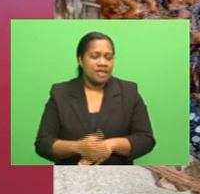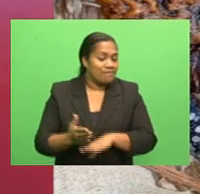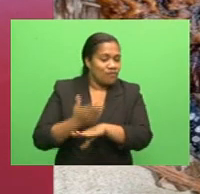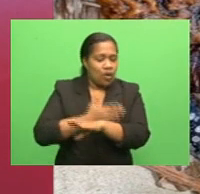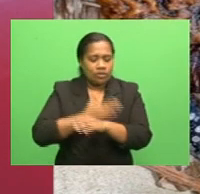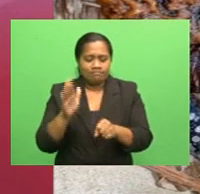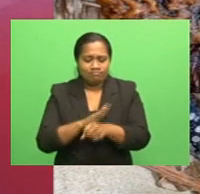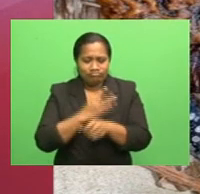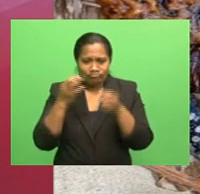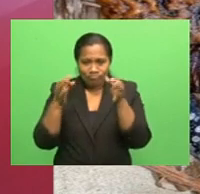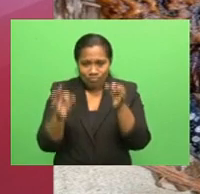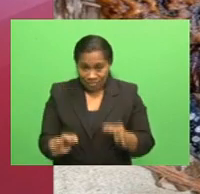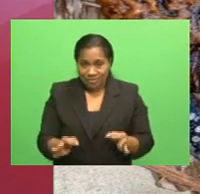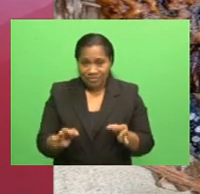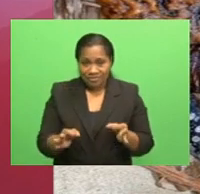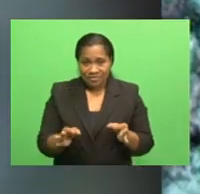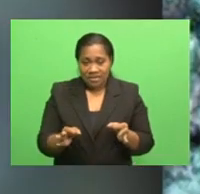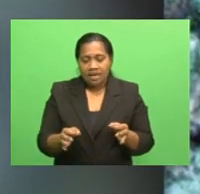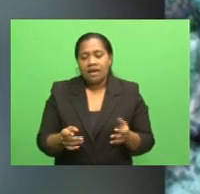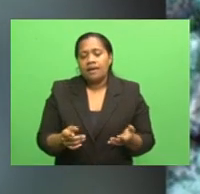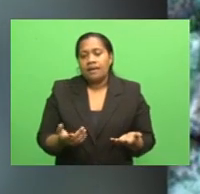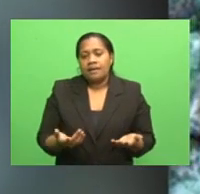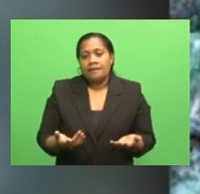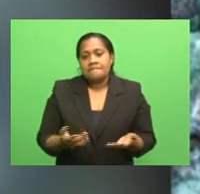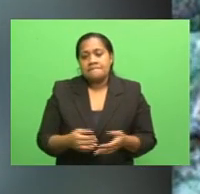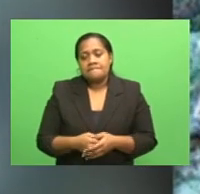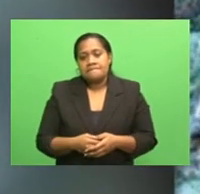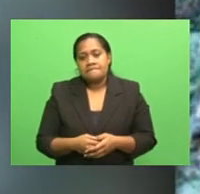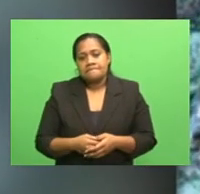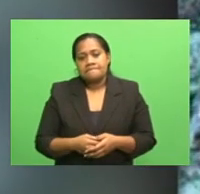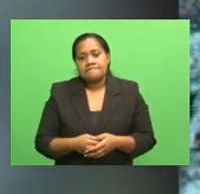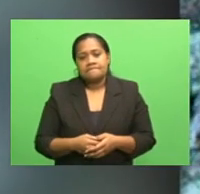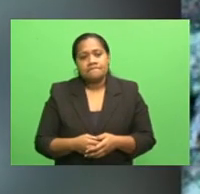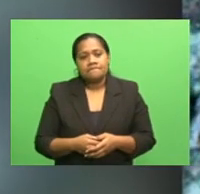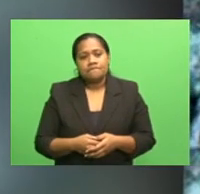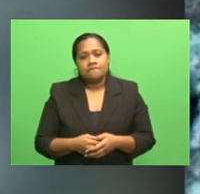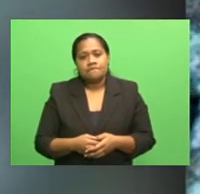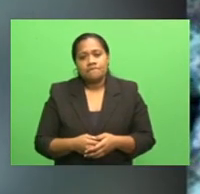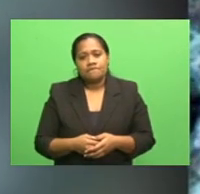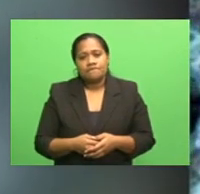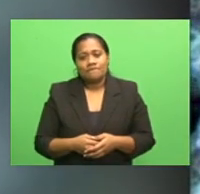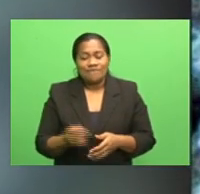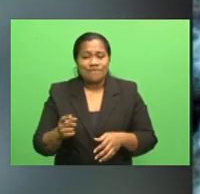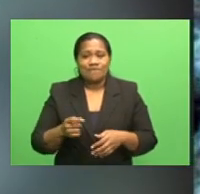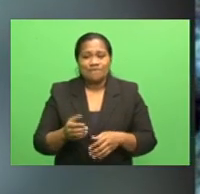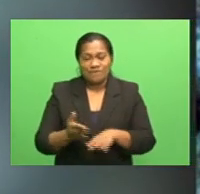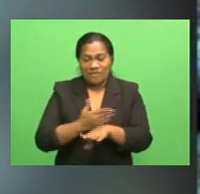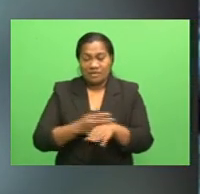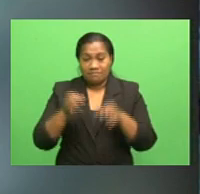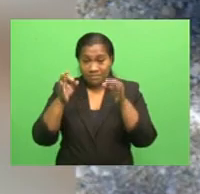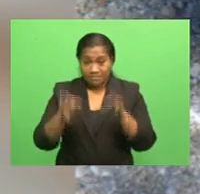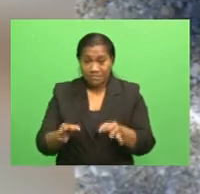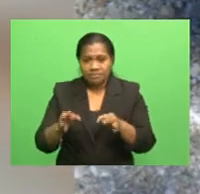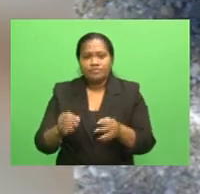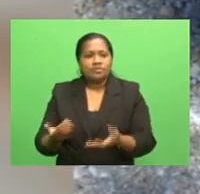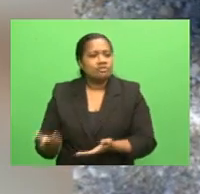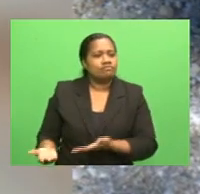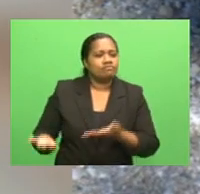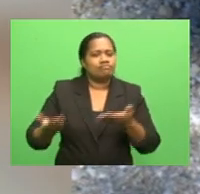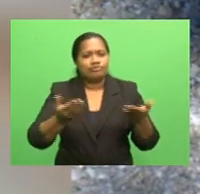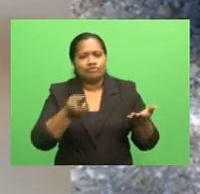made. After a cabinet paper is presented to cabinet, after being vetted by the Solicitor